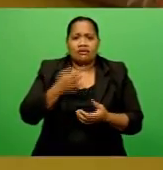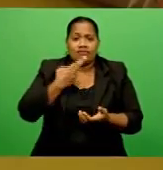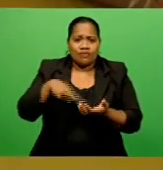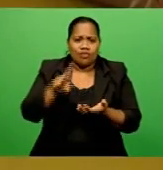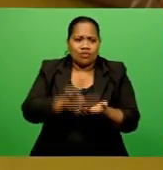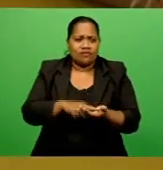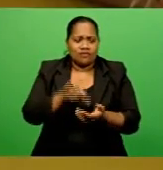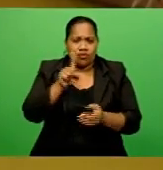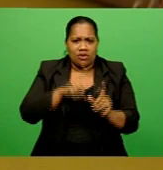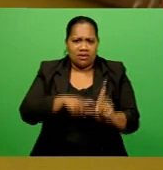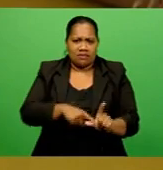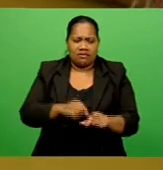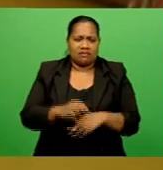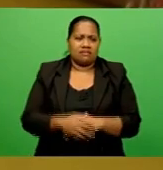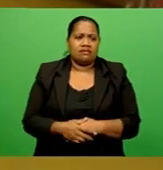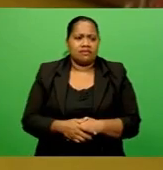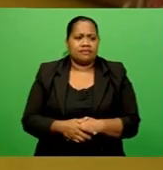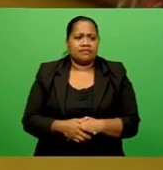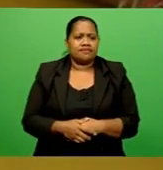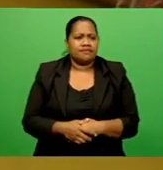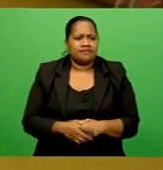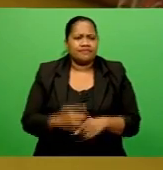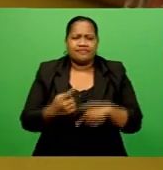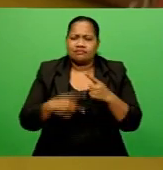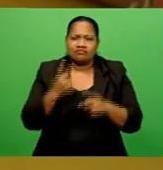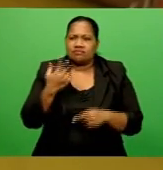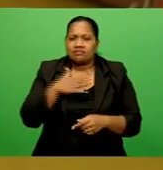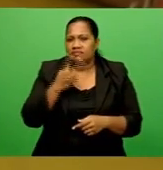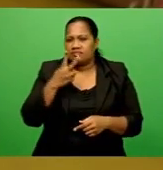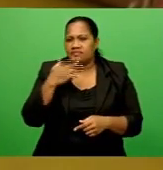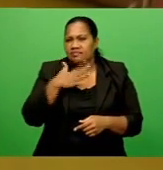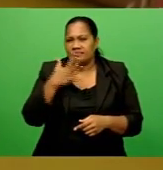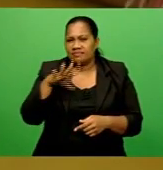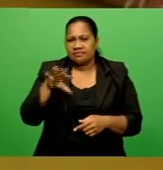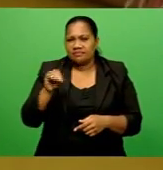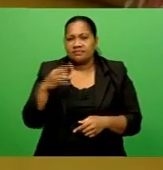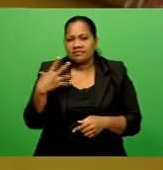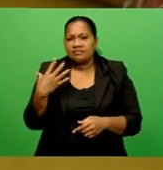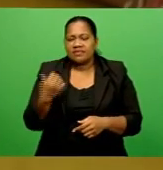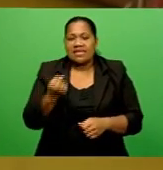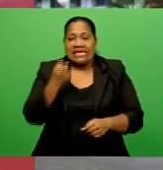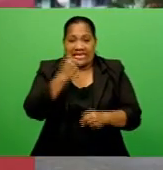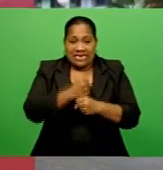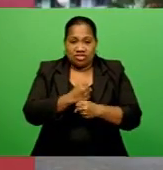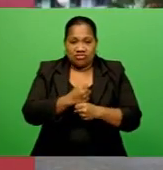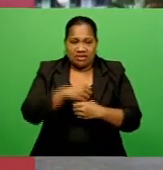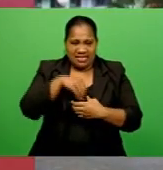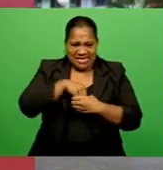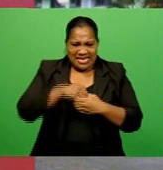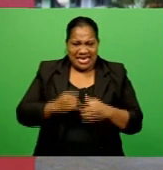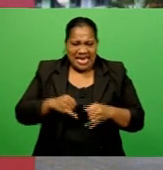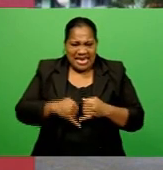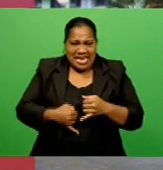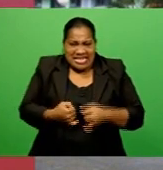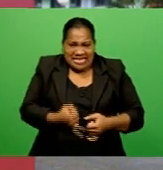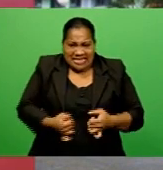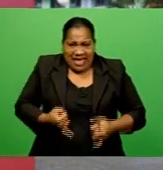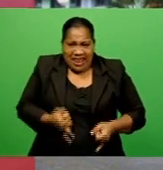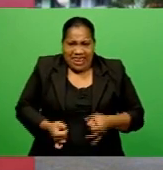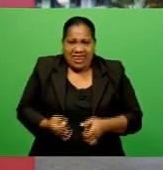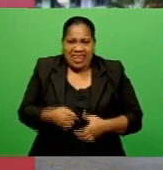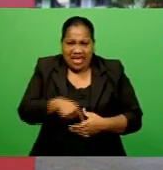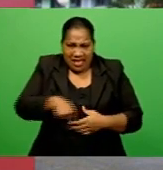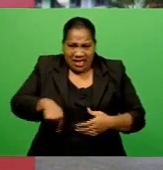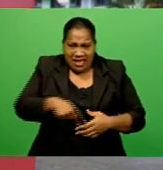year. And we have about 100 to 150 that have gastrointestinal cancer. So these are cancers of the